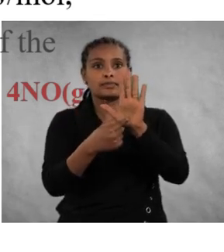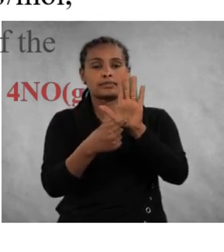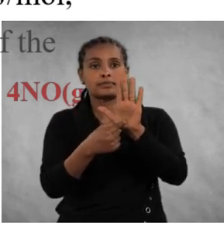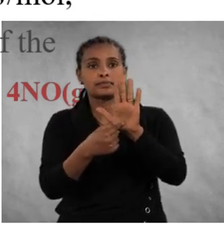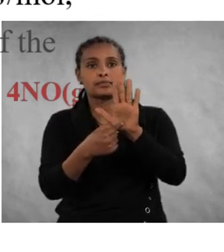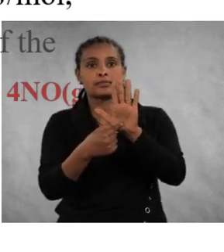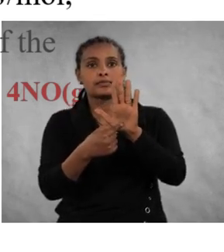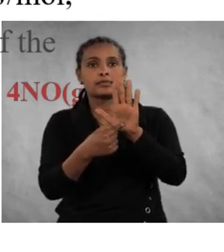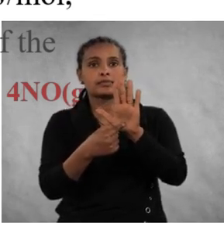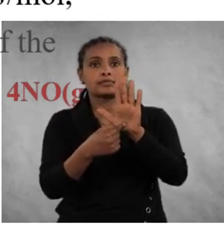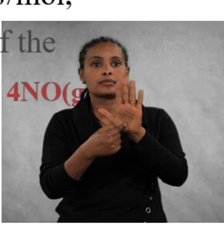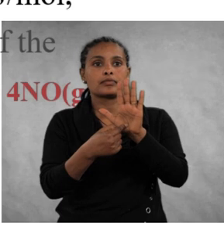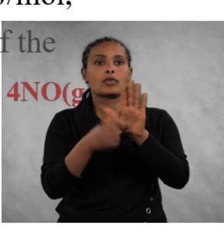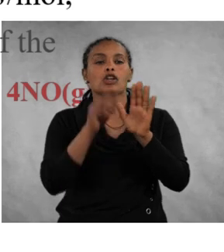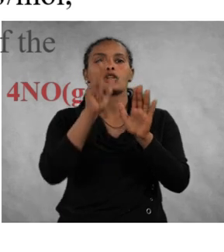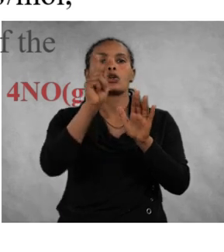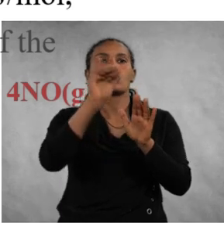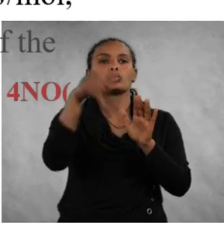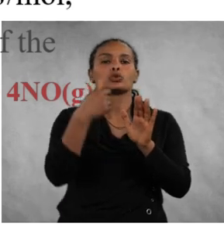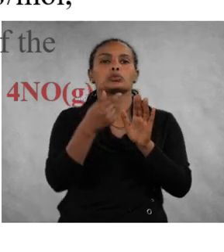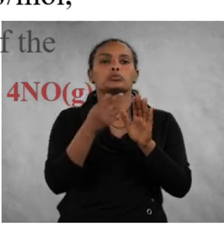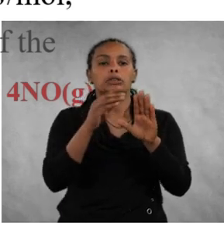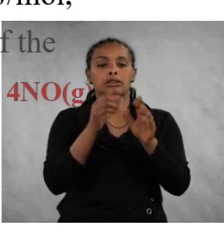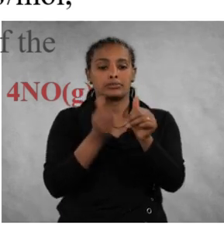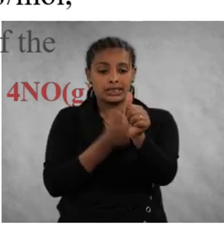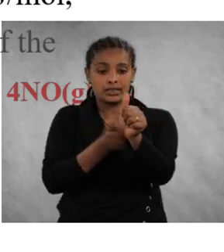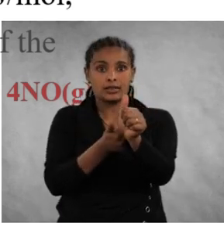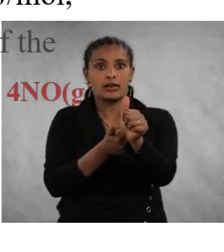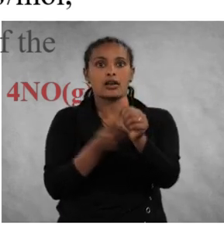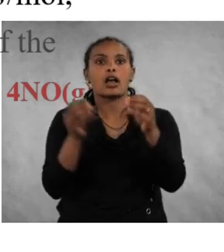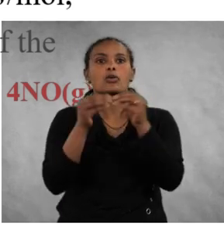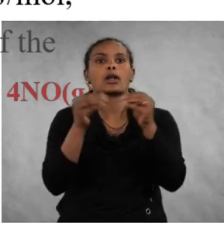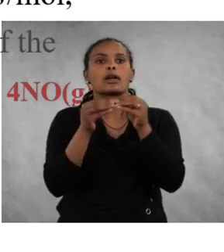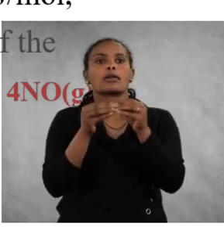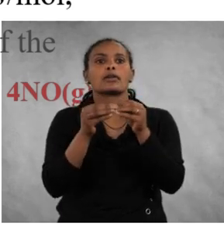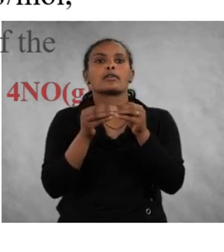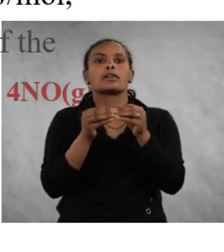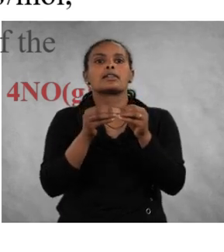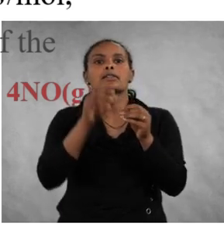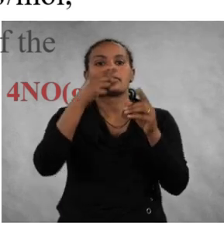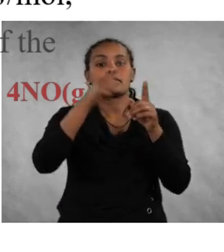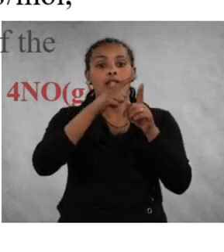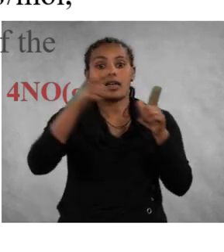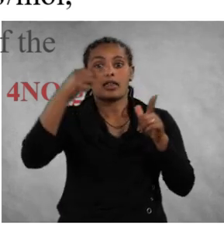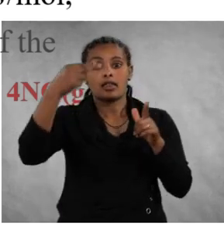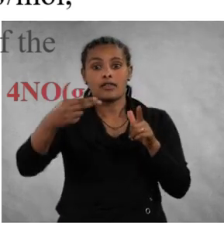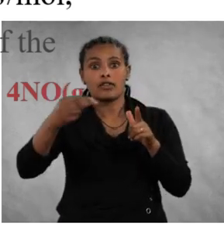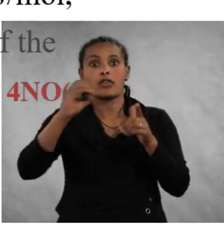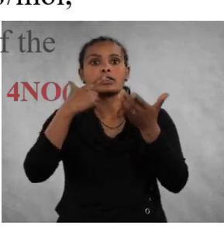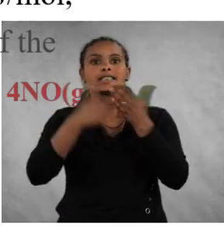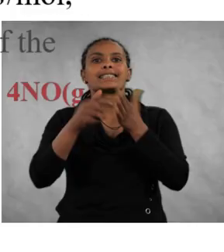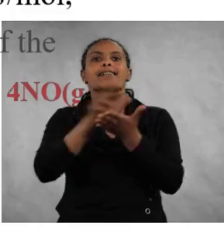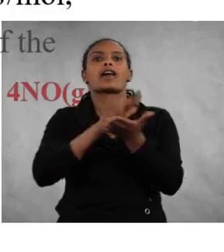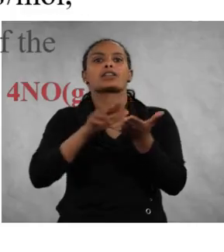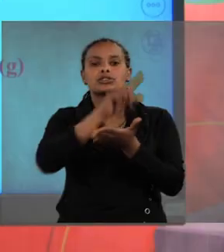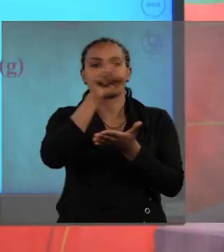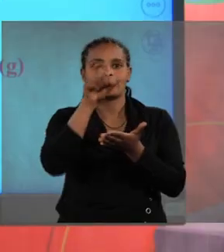241.8 and 90.3 kilojoule per mole respectively. Calculate the enthalpy of this